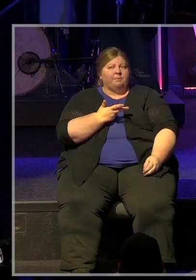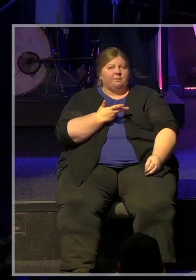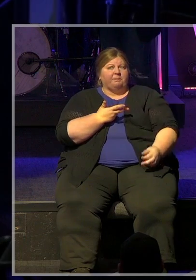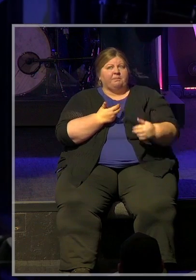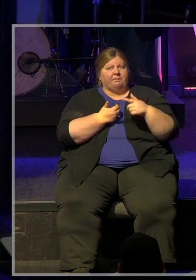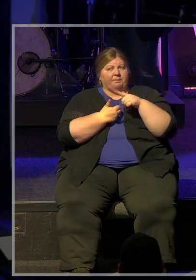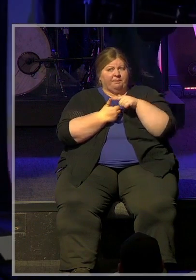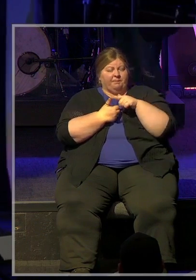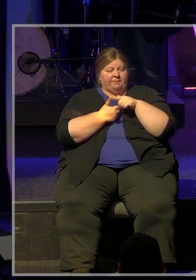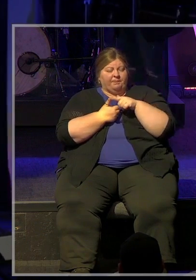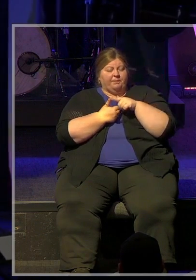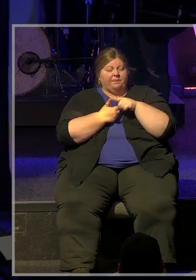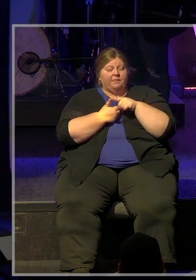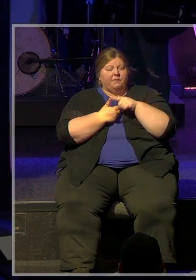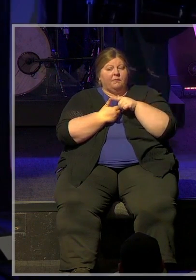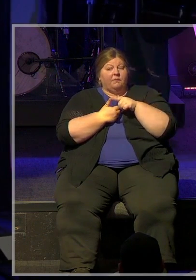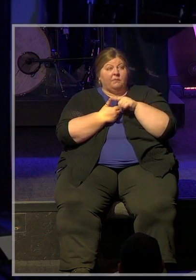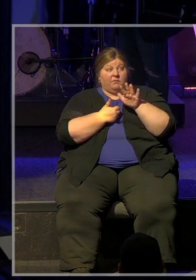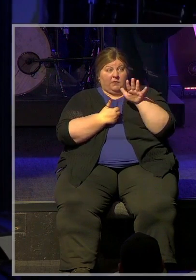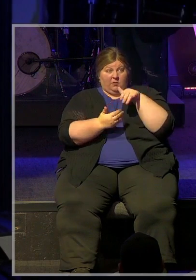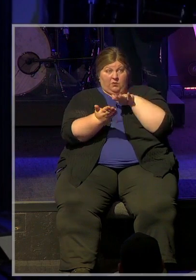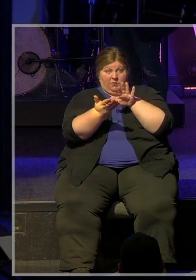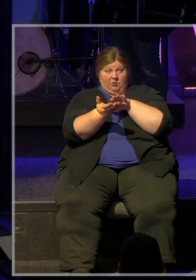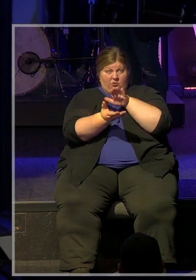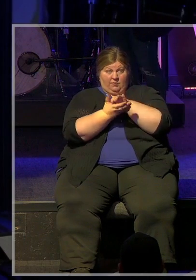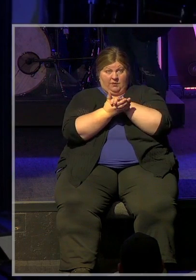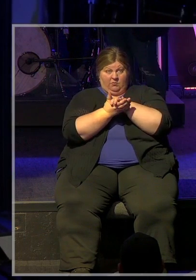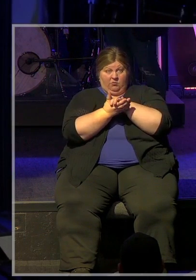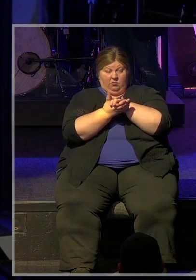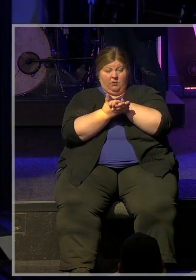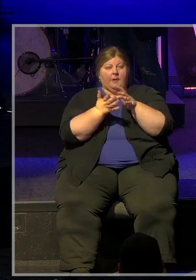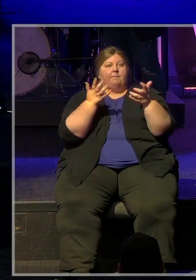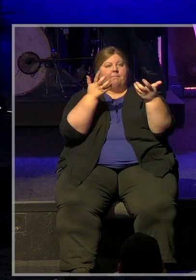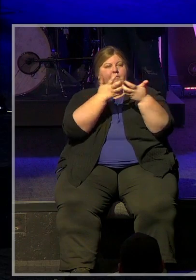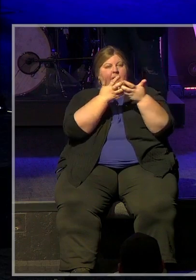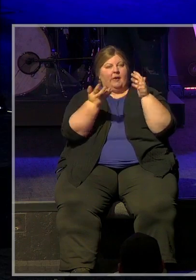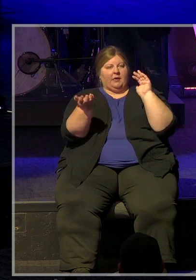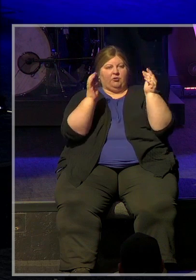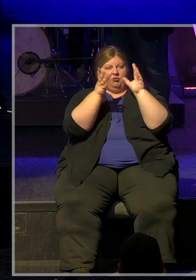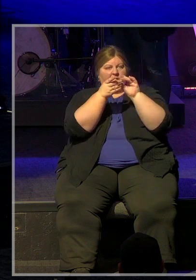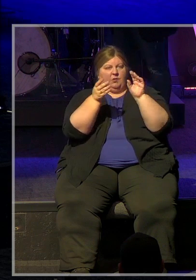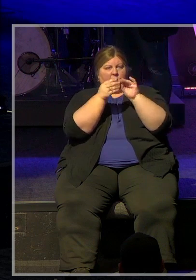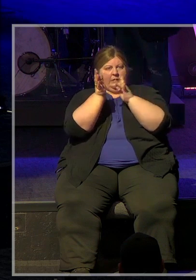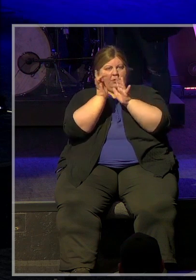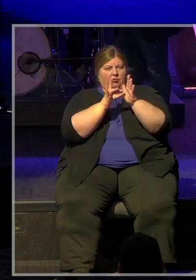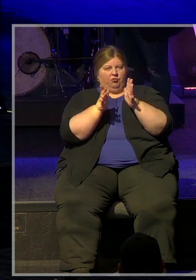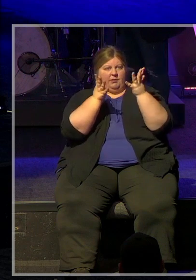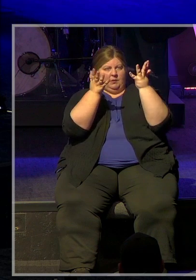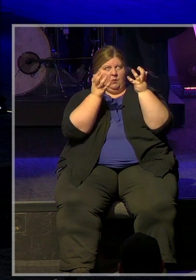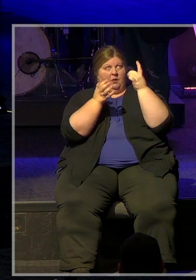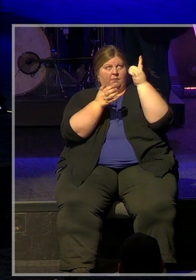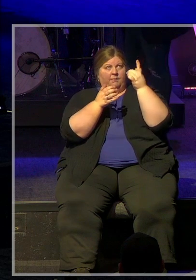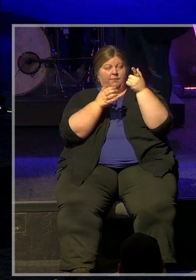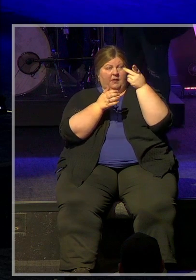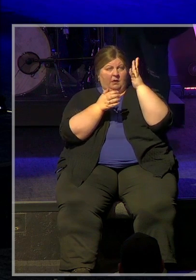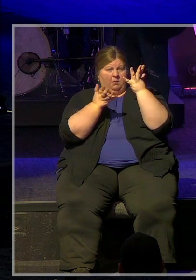number one, does your approach to marriage match the metaphor that God designed it to be?